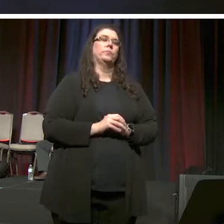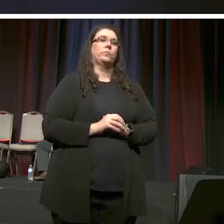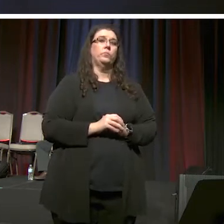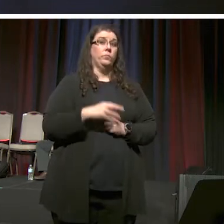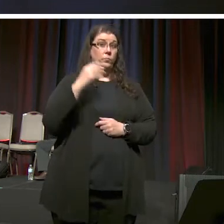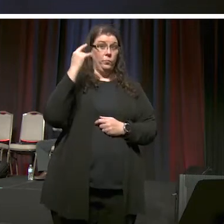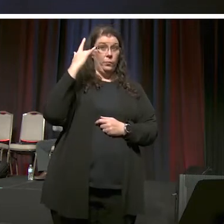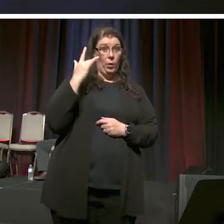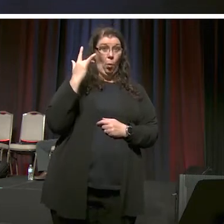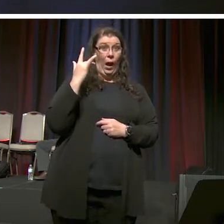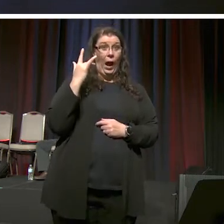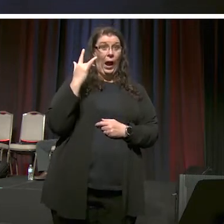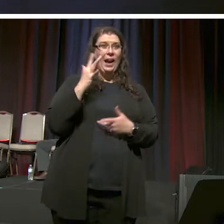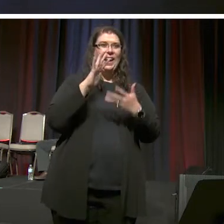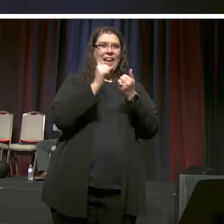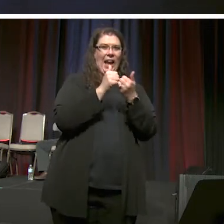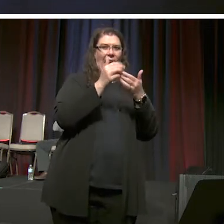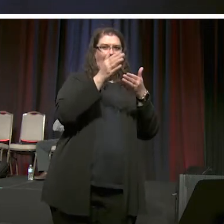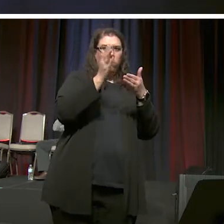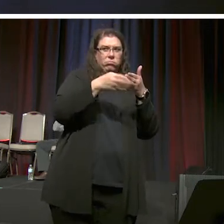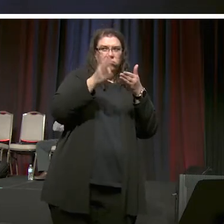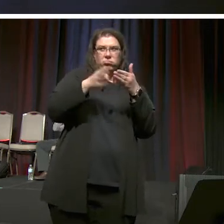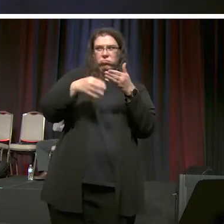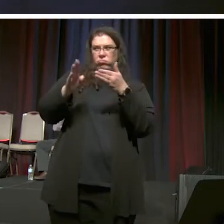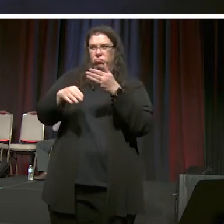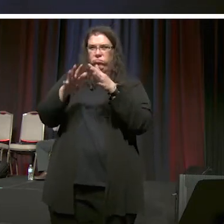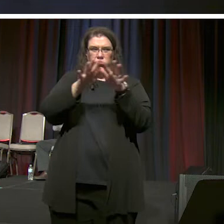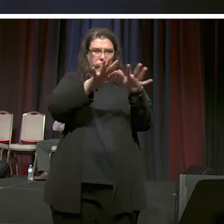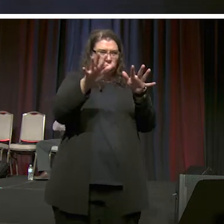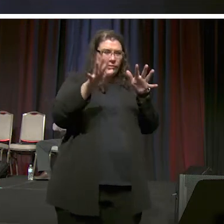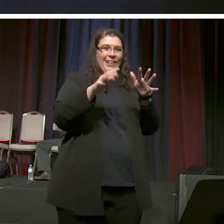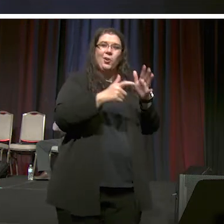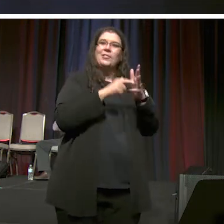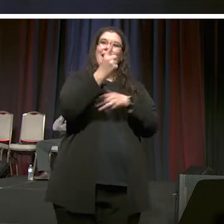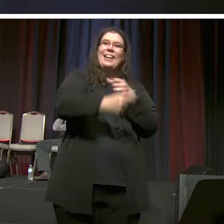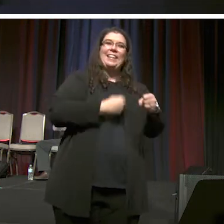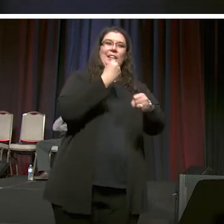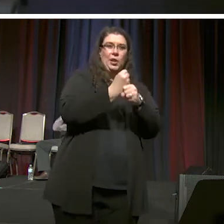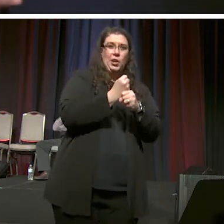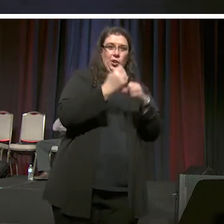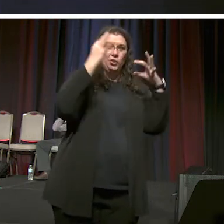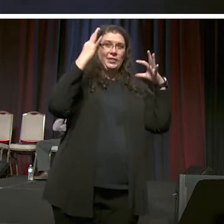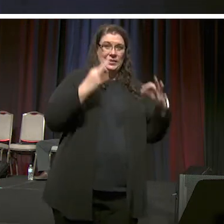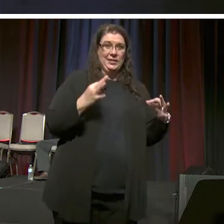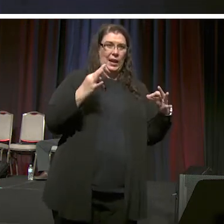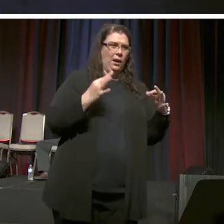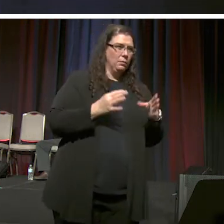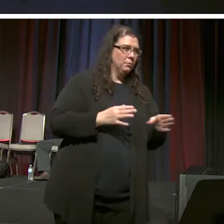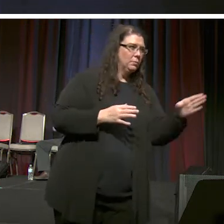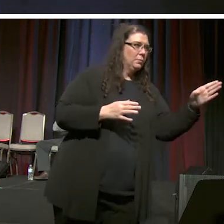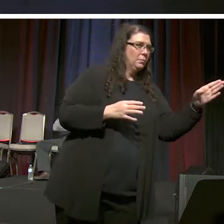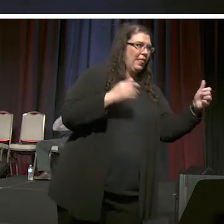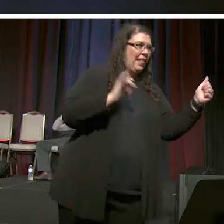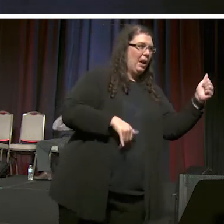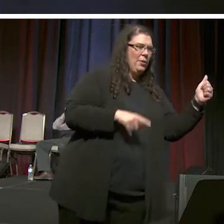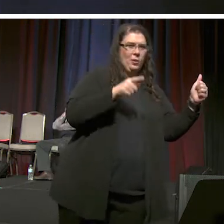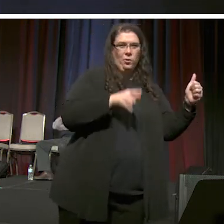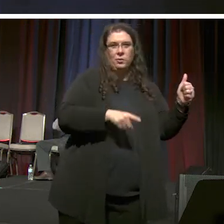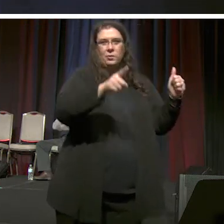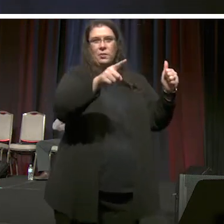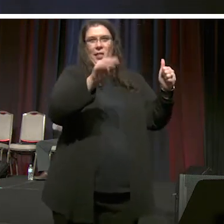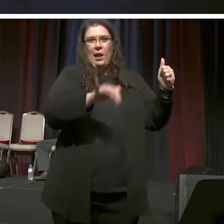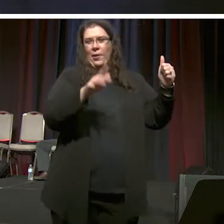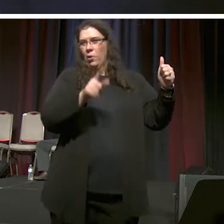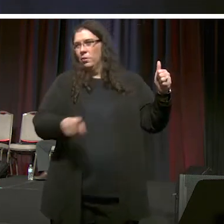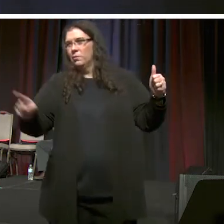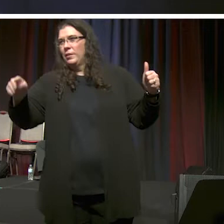we don't know how it's going to shake out. It'll take a year for churches to decide if they're going to go traditional or remain with a denomination, and you